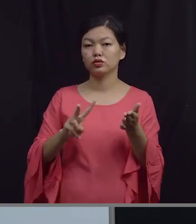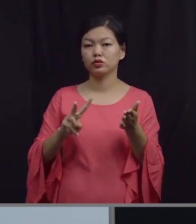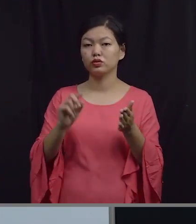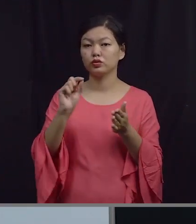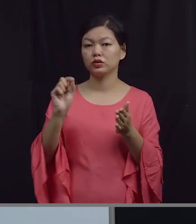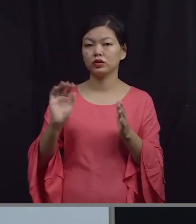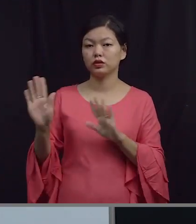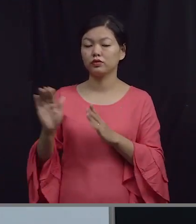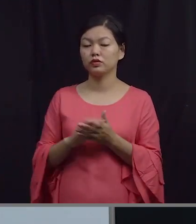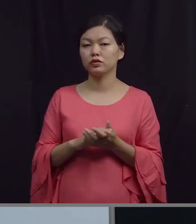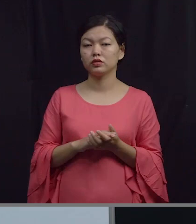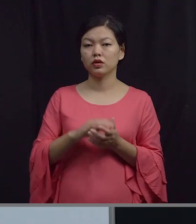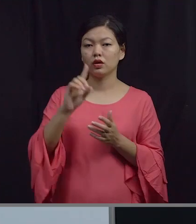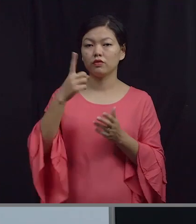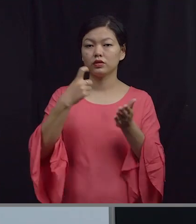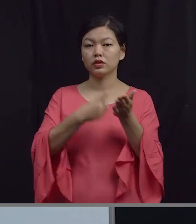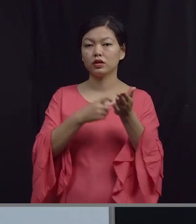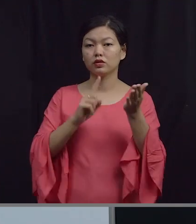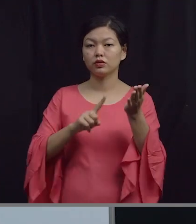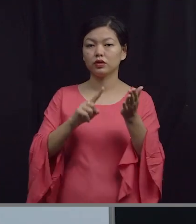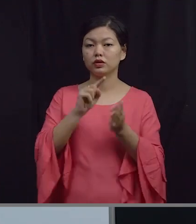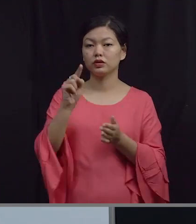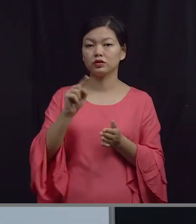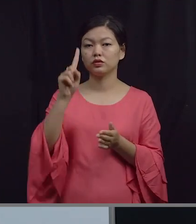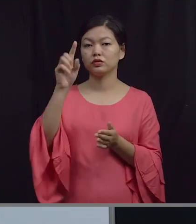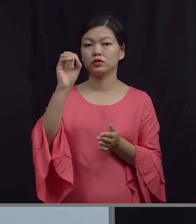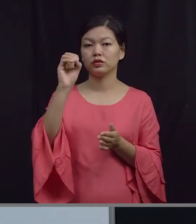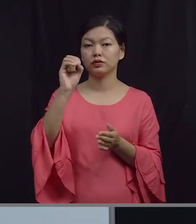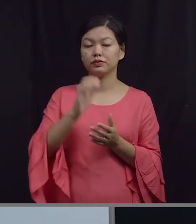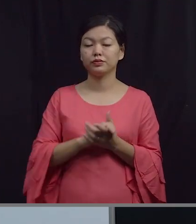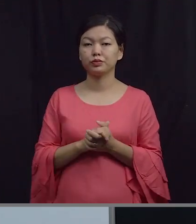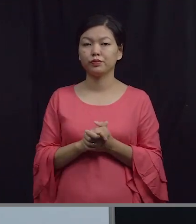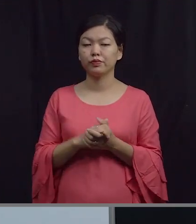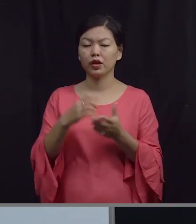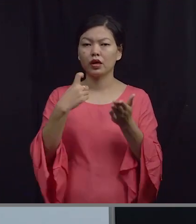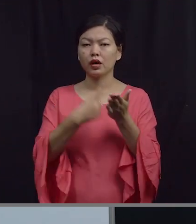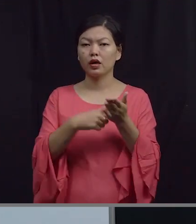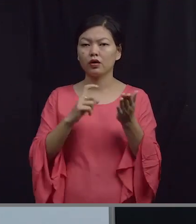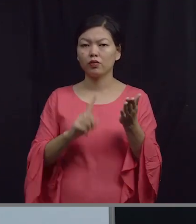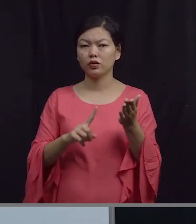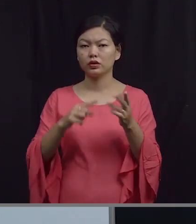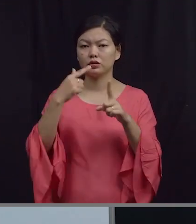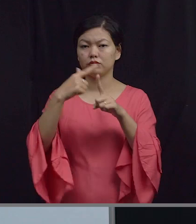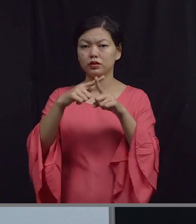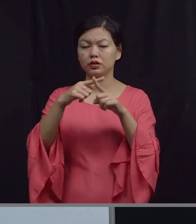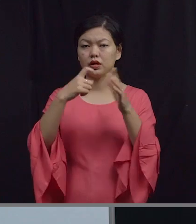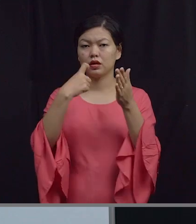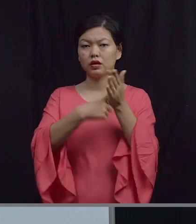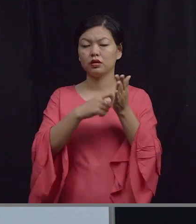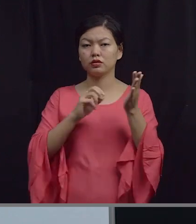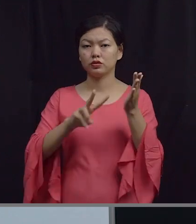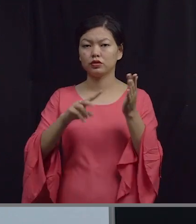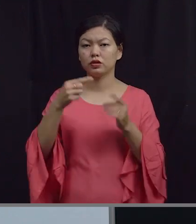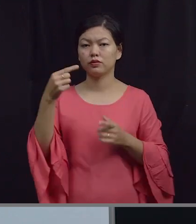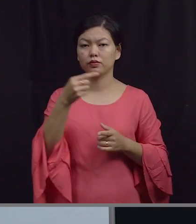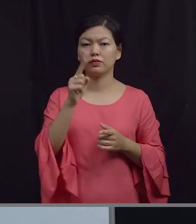r1 is what? 10. R1 is what? 10. R1 is going to be plus, and R2 is what? Minus